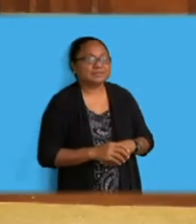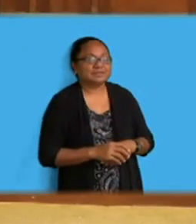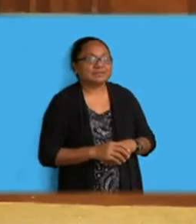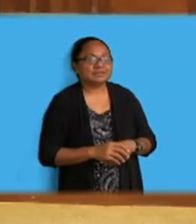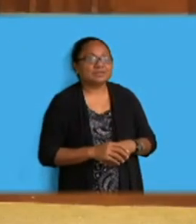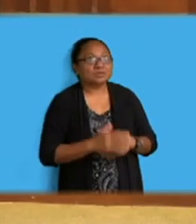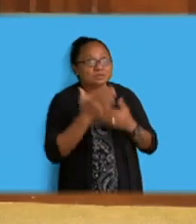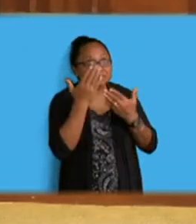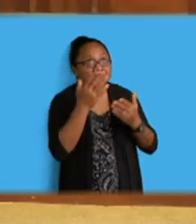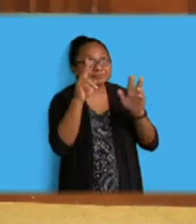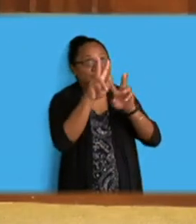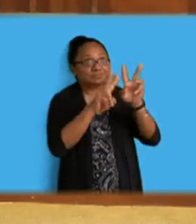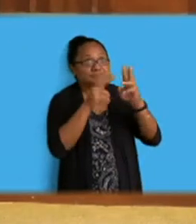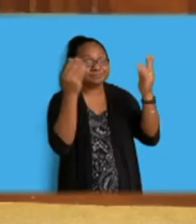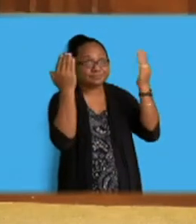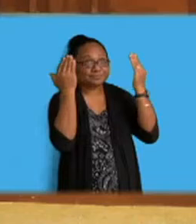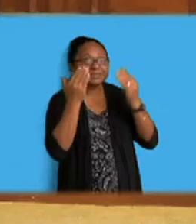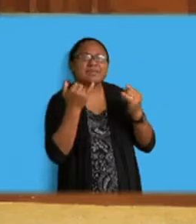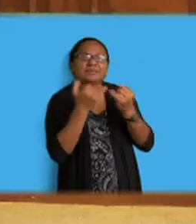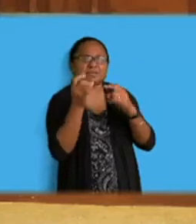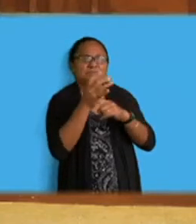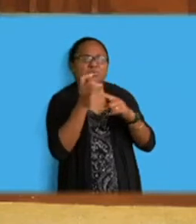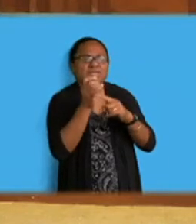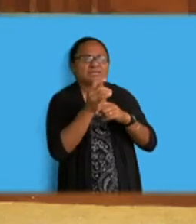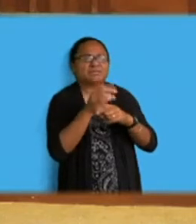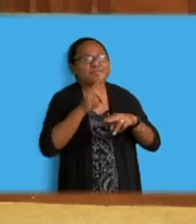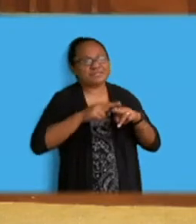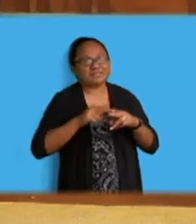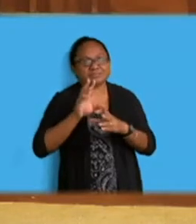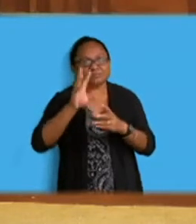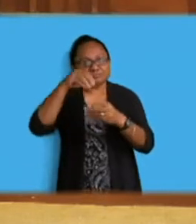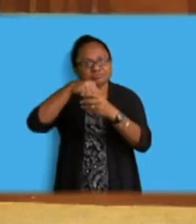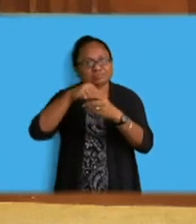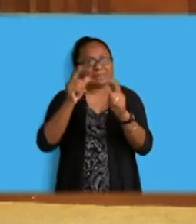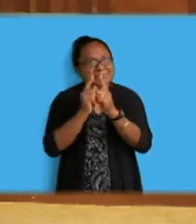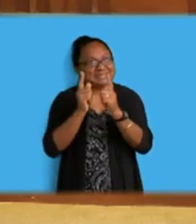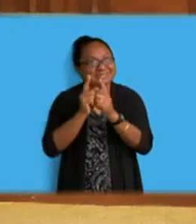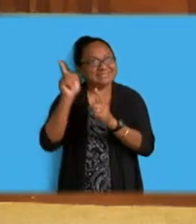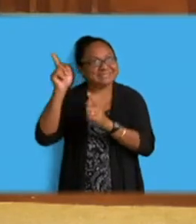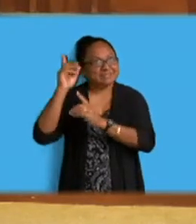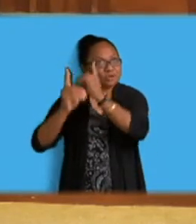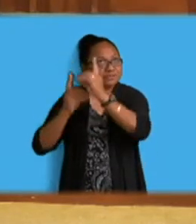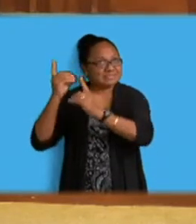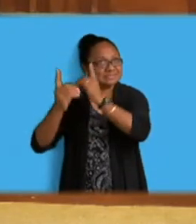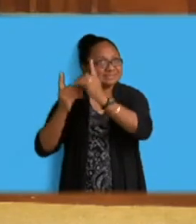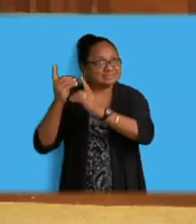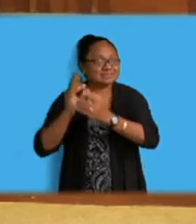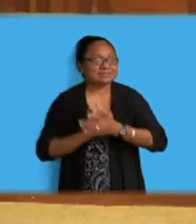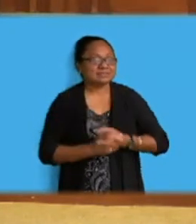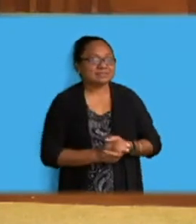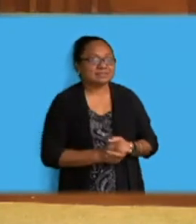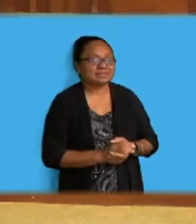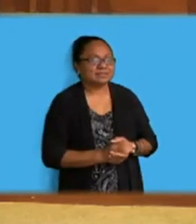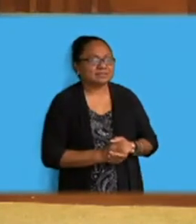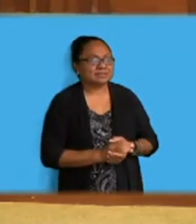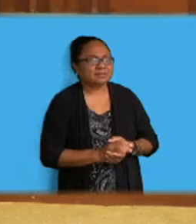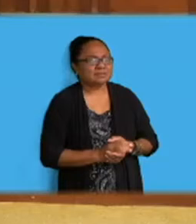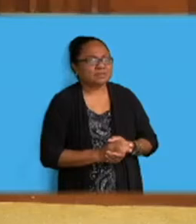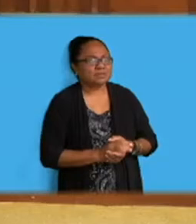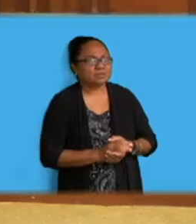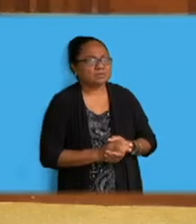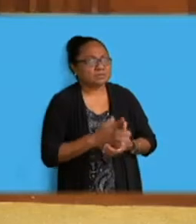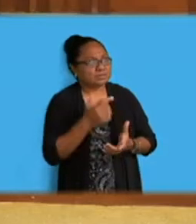important for Fiji to be part of these important meetings. And I also note from the Minister's